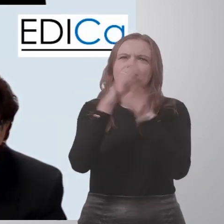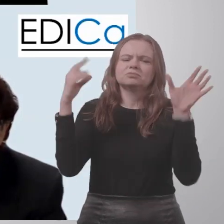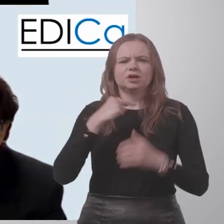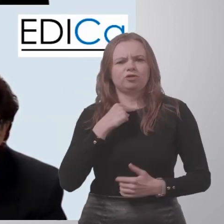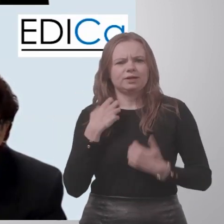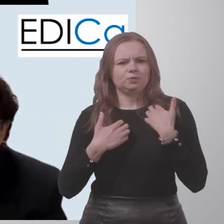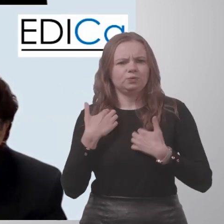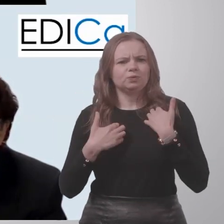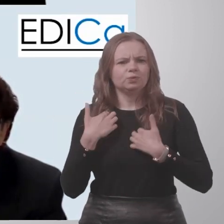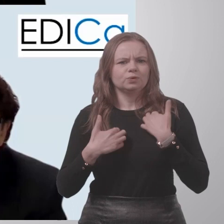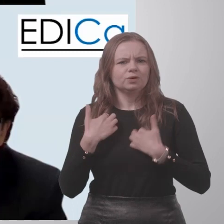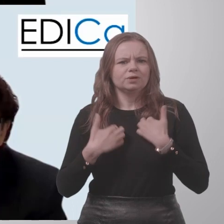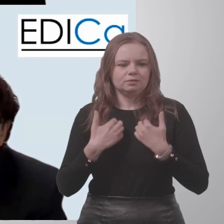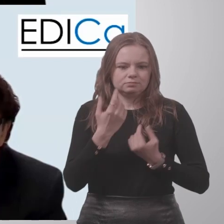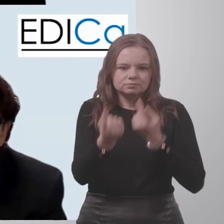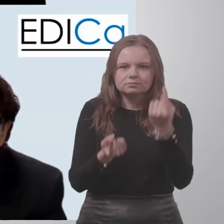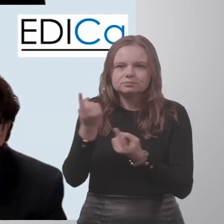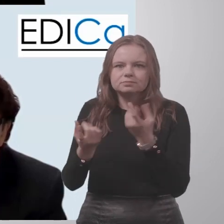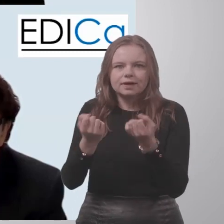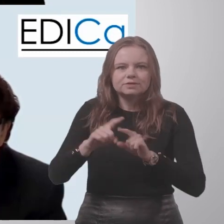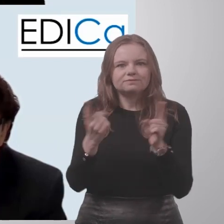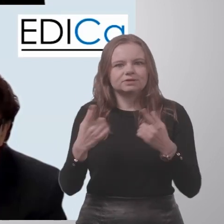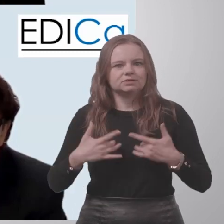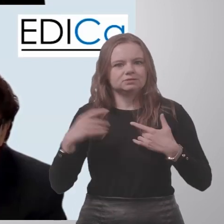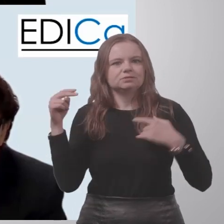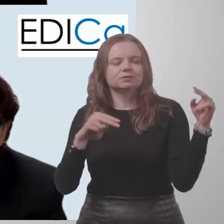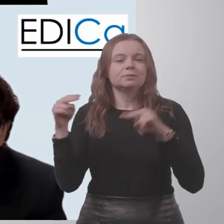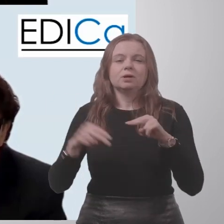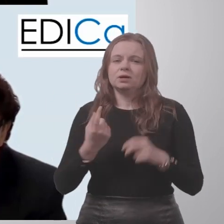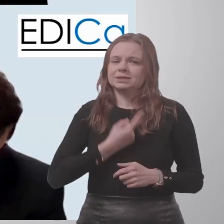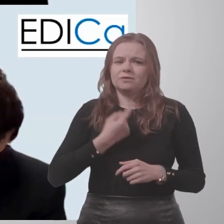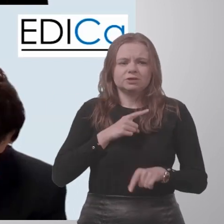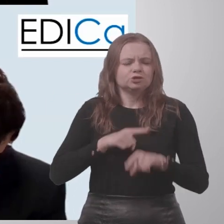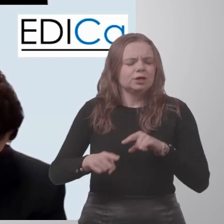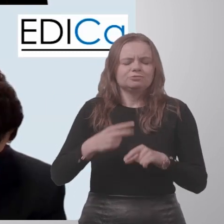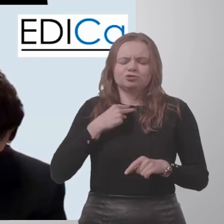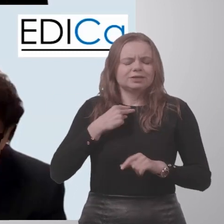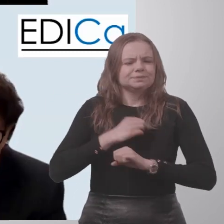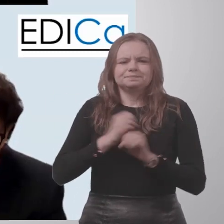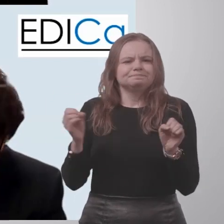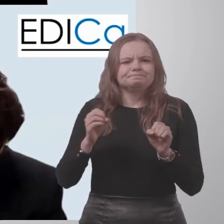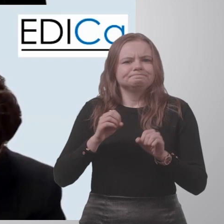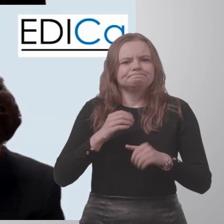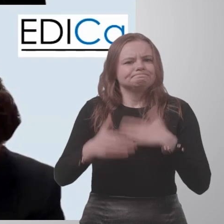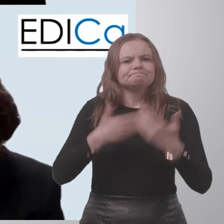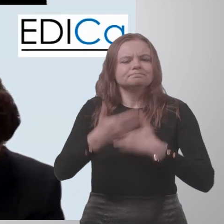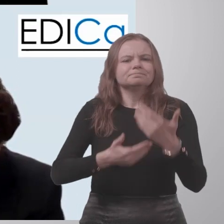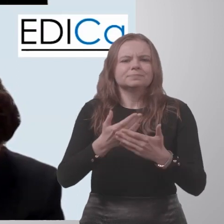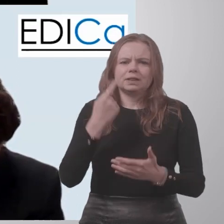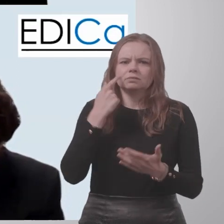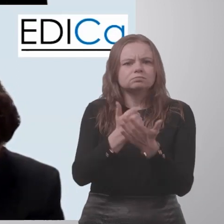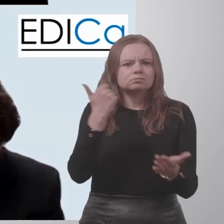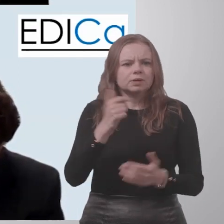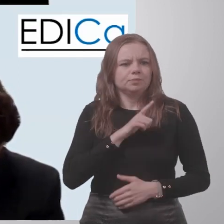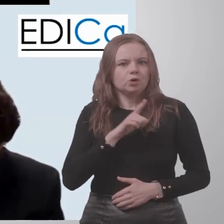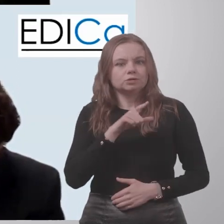and it's to each to their own, but it's a position that I try and hold myself. And I just think that it's brilliant because actually you've used, in some